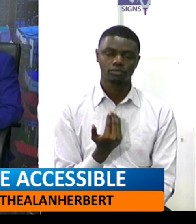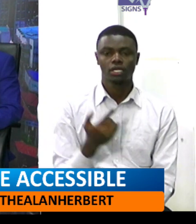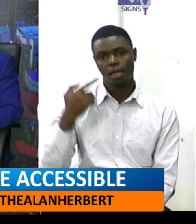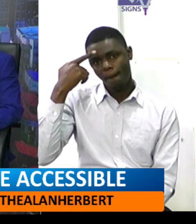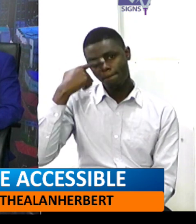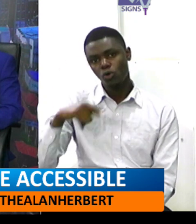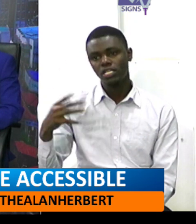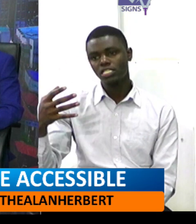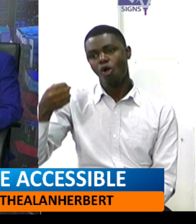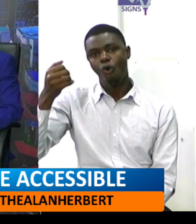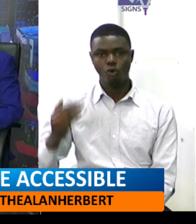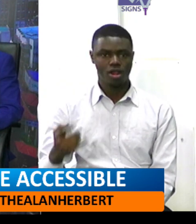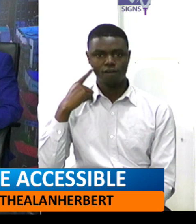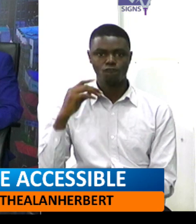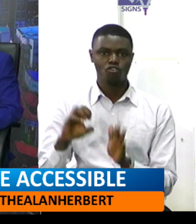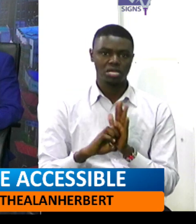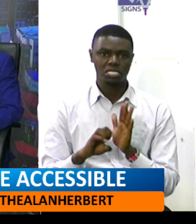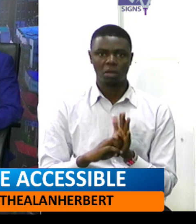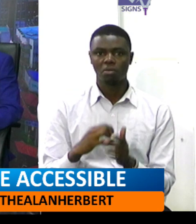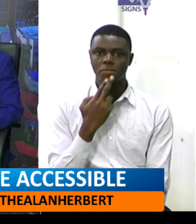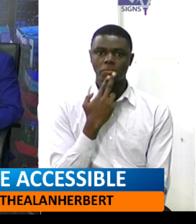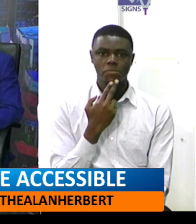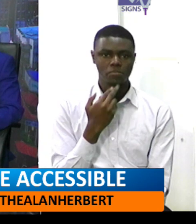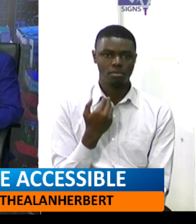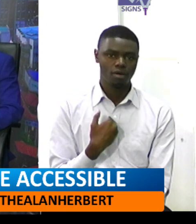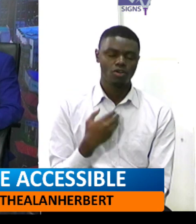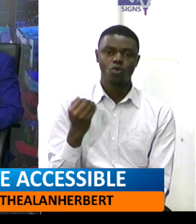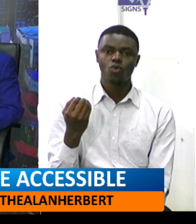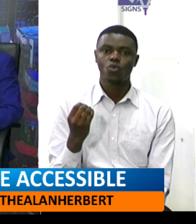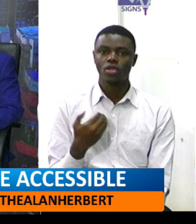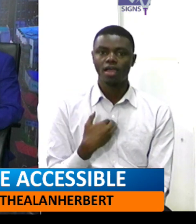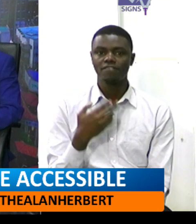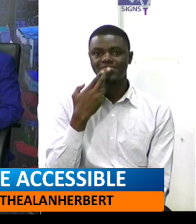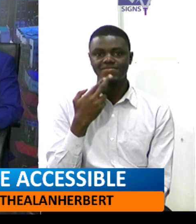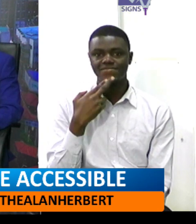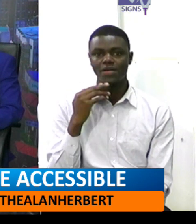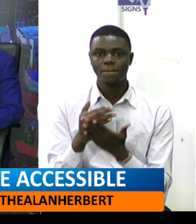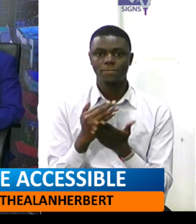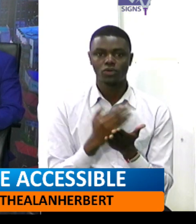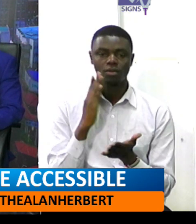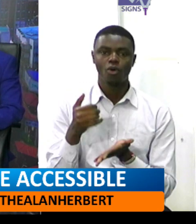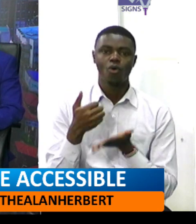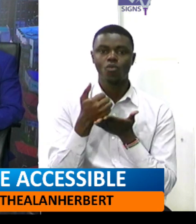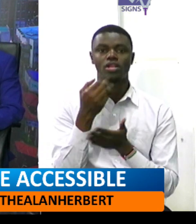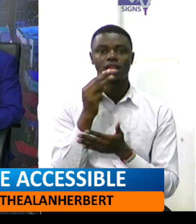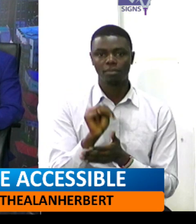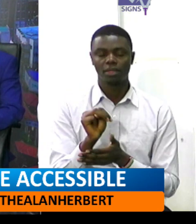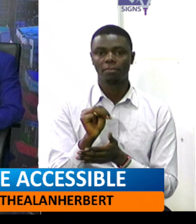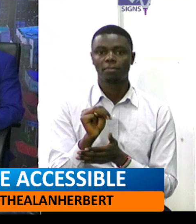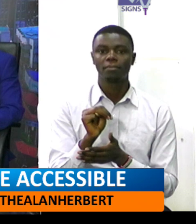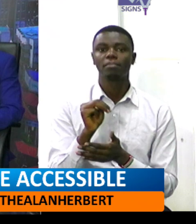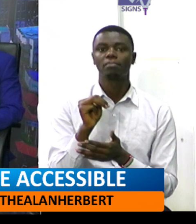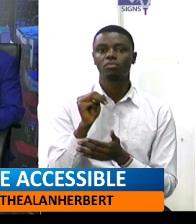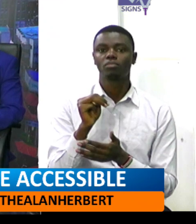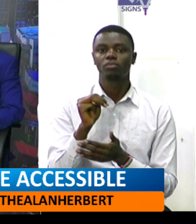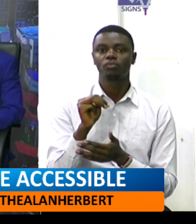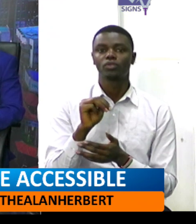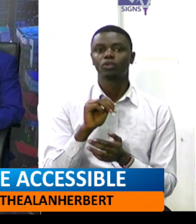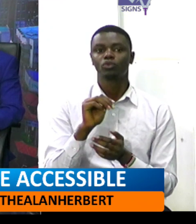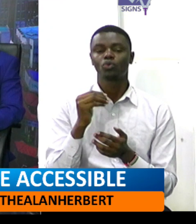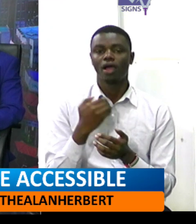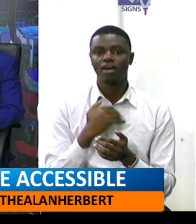policy holders that, for example, are diabetic. Yeah. So we have diabetes programs that would then help them, that particular client, to go